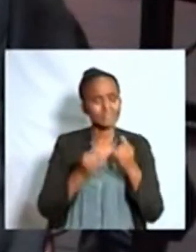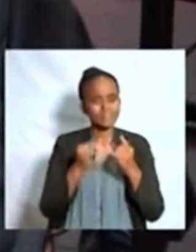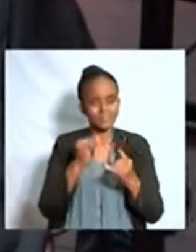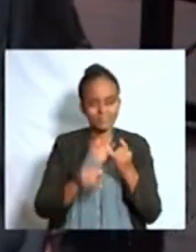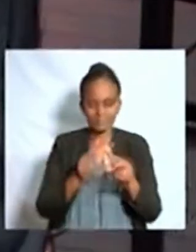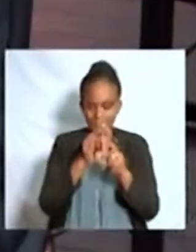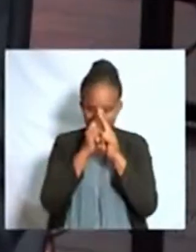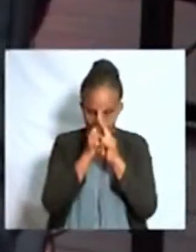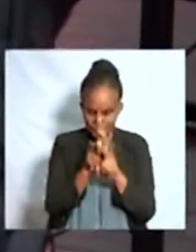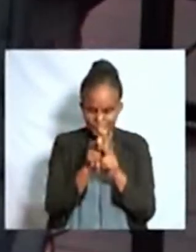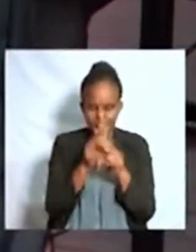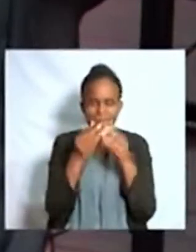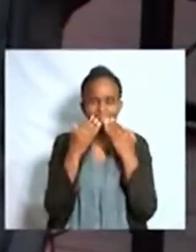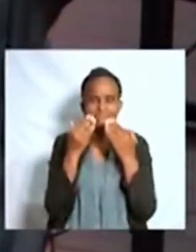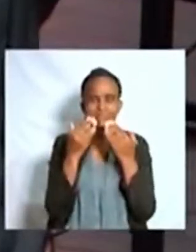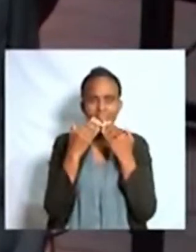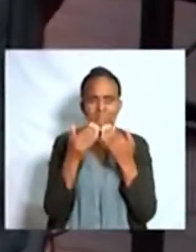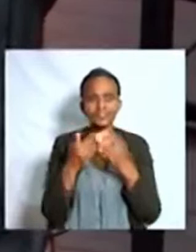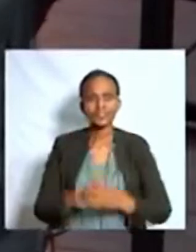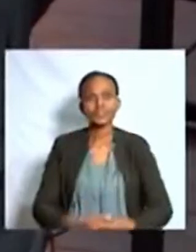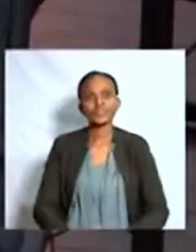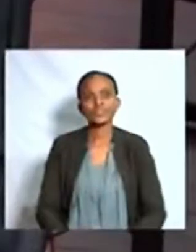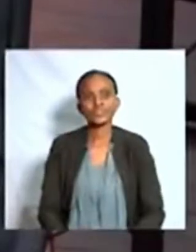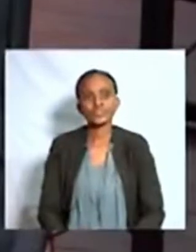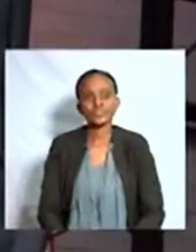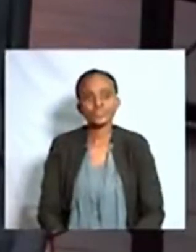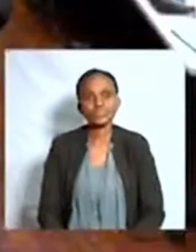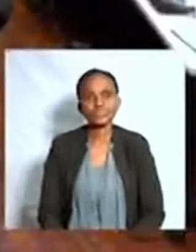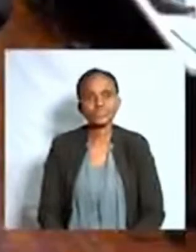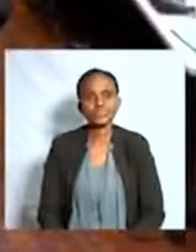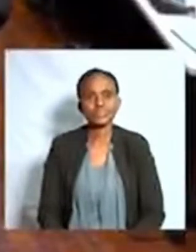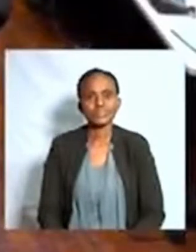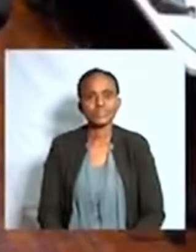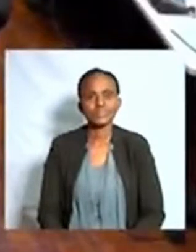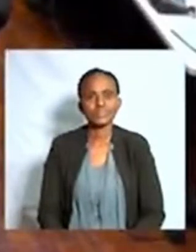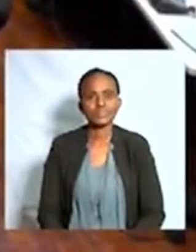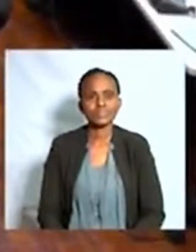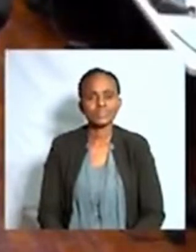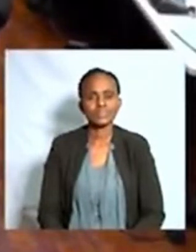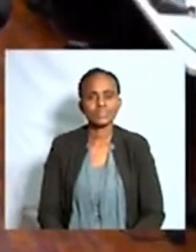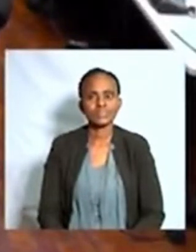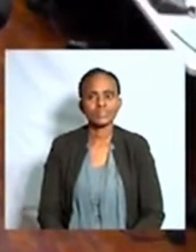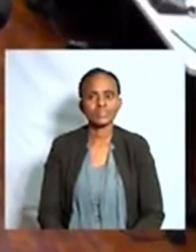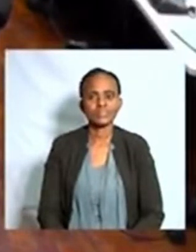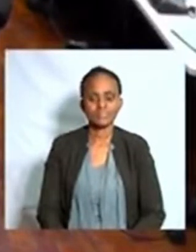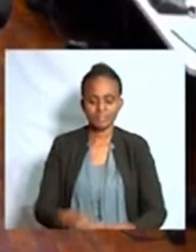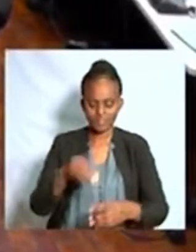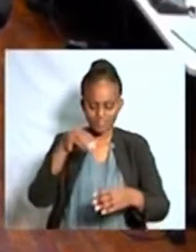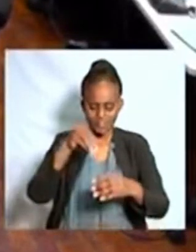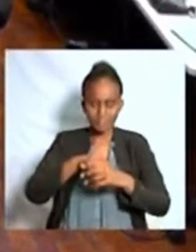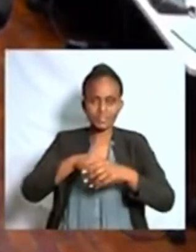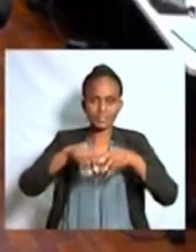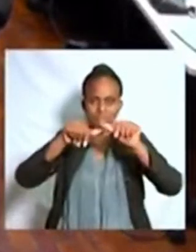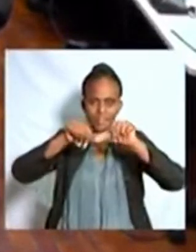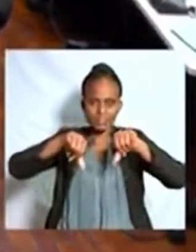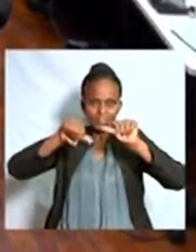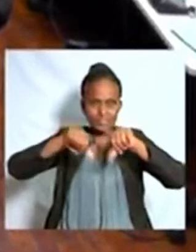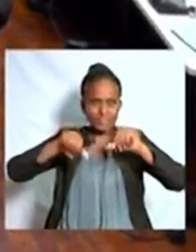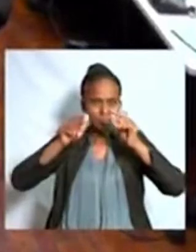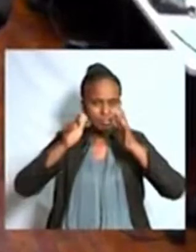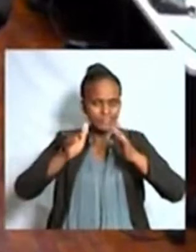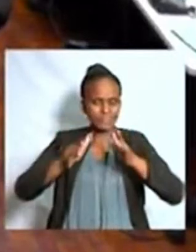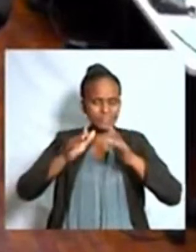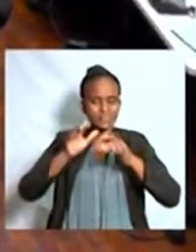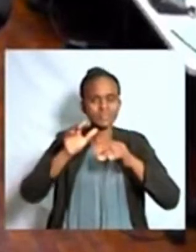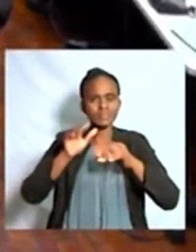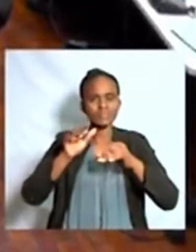want to hear. Thank you. Thank you. Then The internal auditor